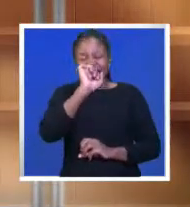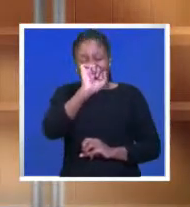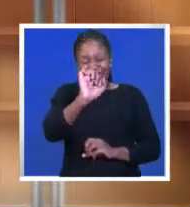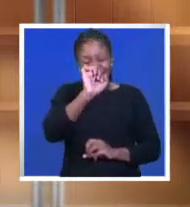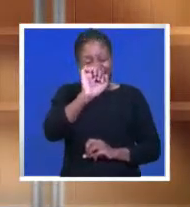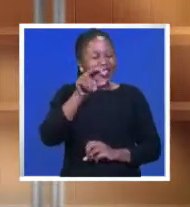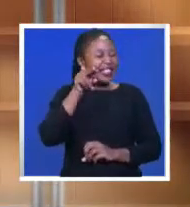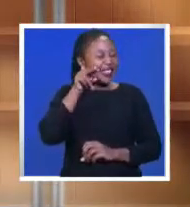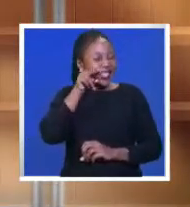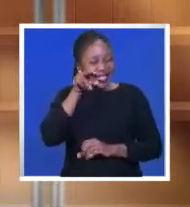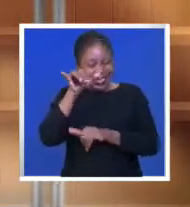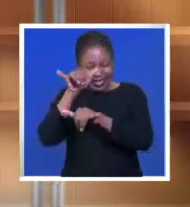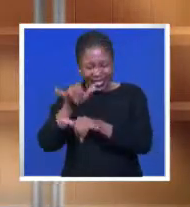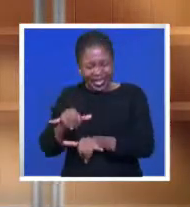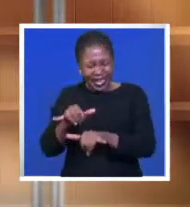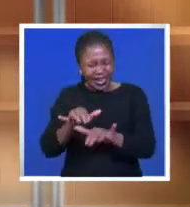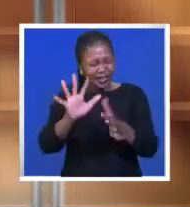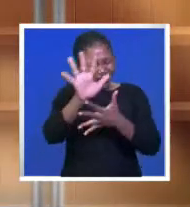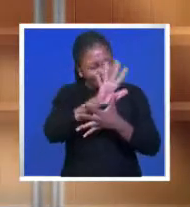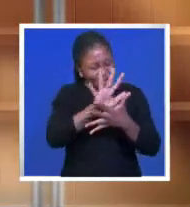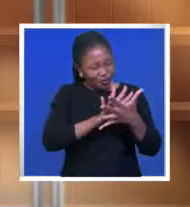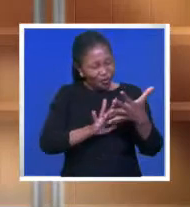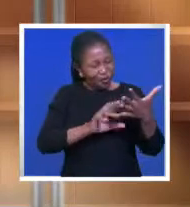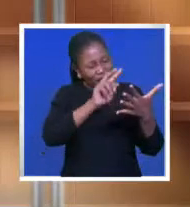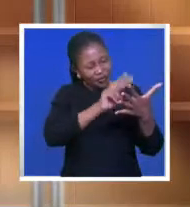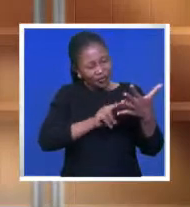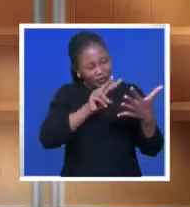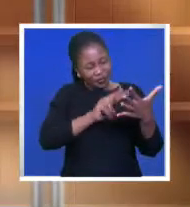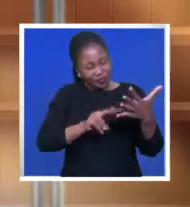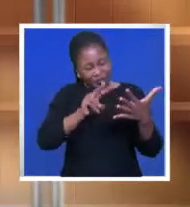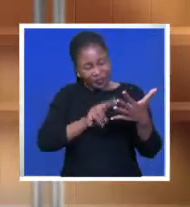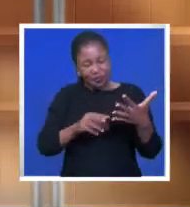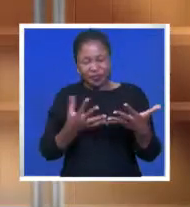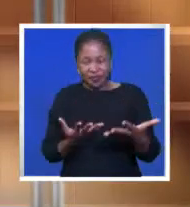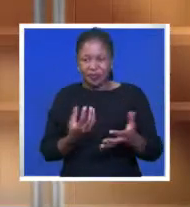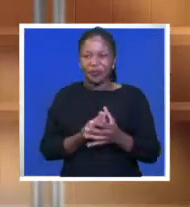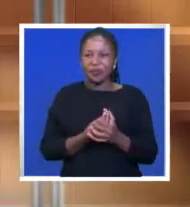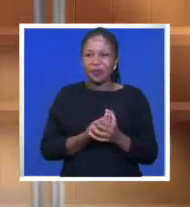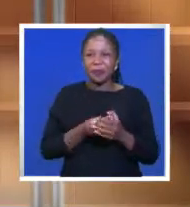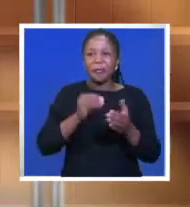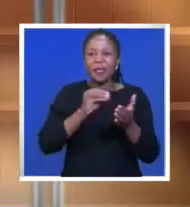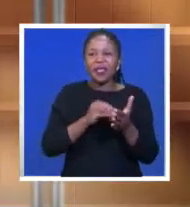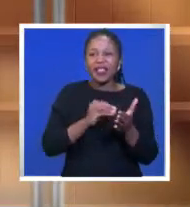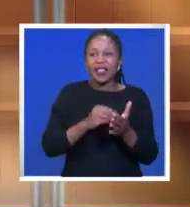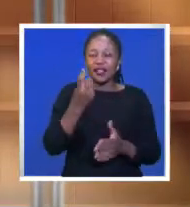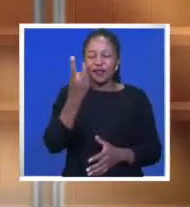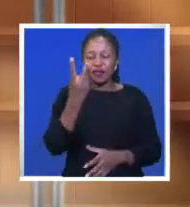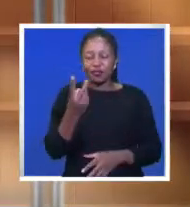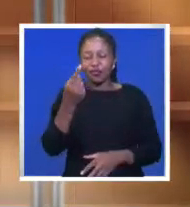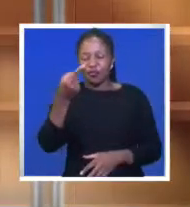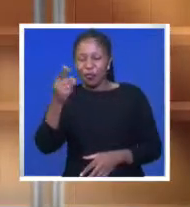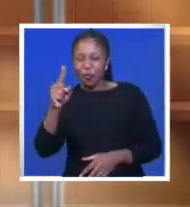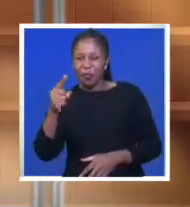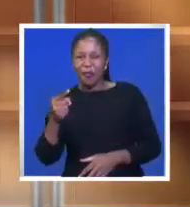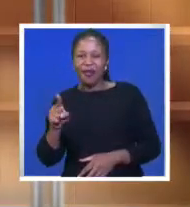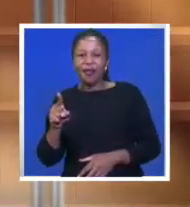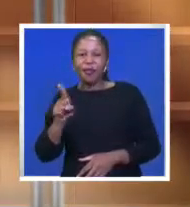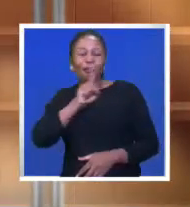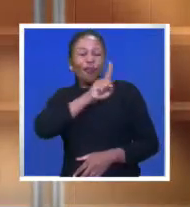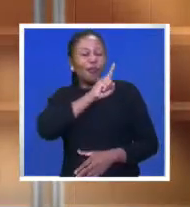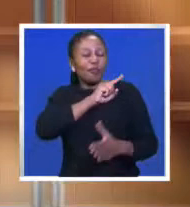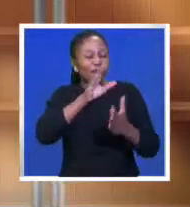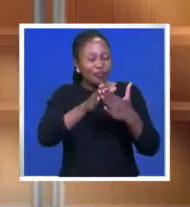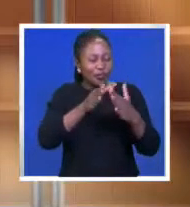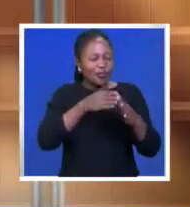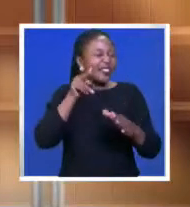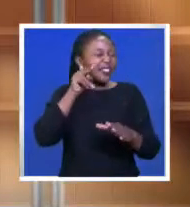this particular passage, my dear Lena. Why is it 2 marks? Because you have to explain. This is my view because of A, B, C,